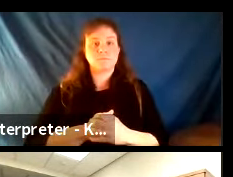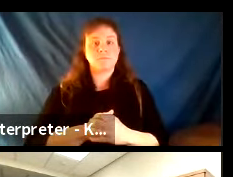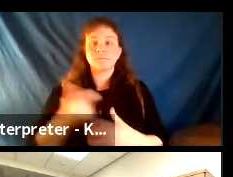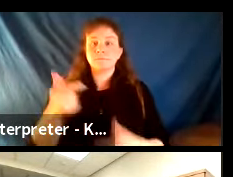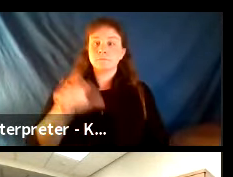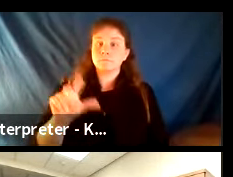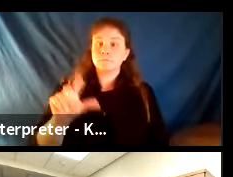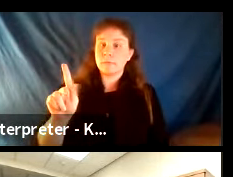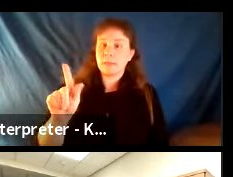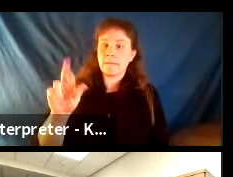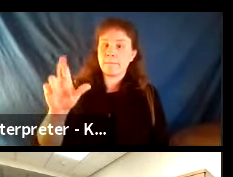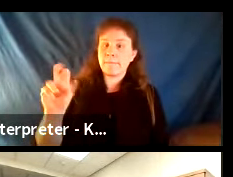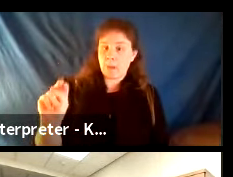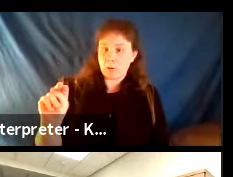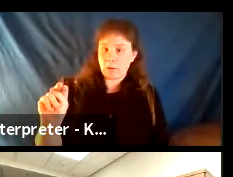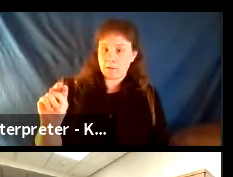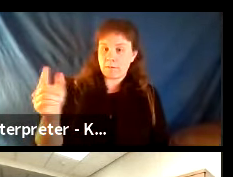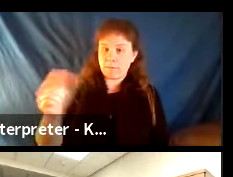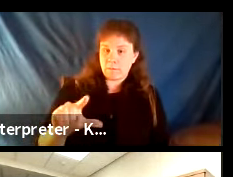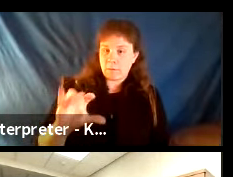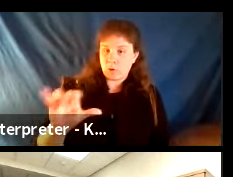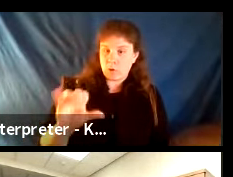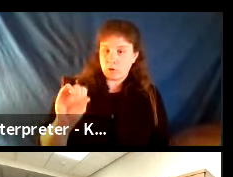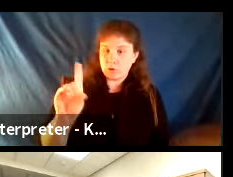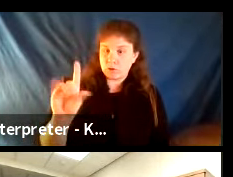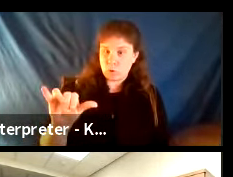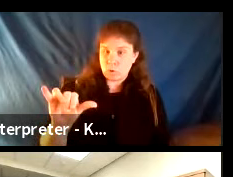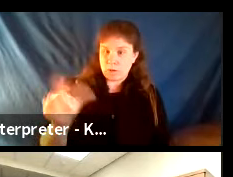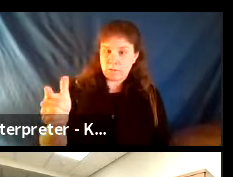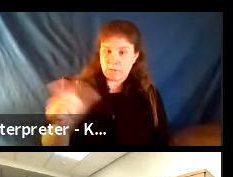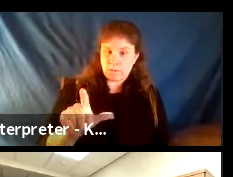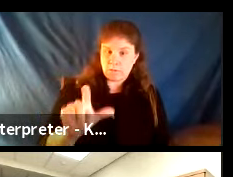then Jody, and then after Jody, we'll go to Aaron Carruthers.